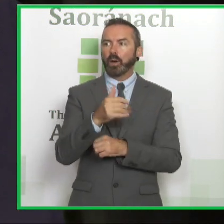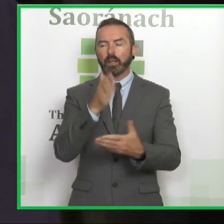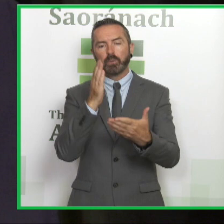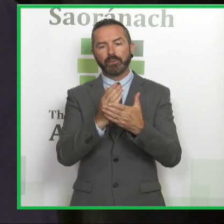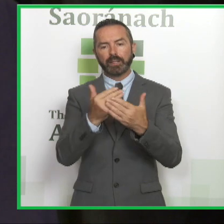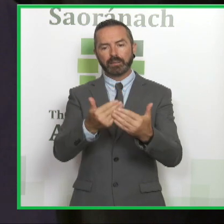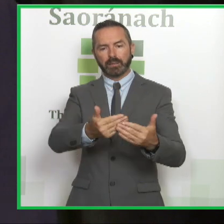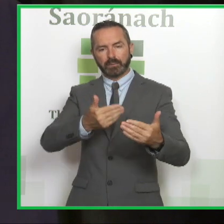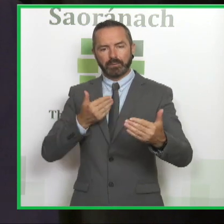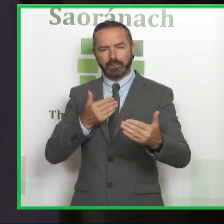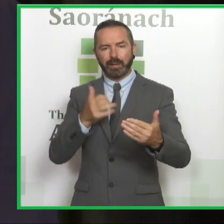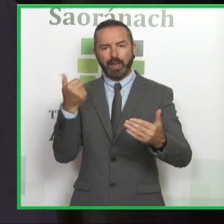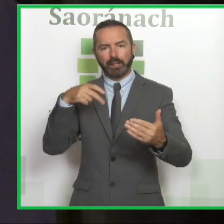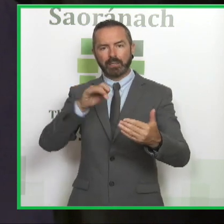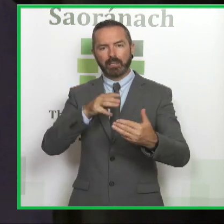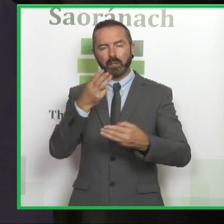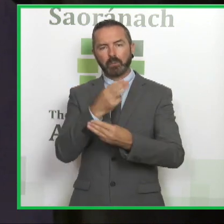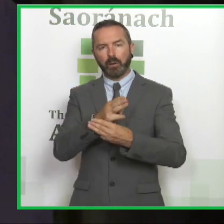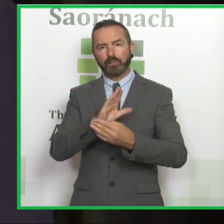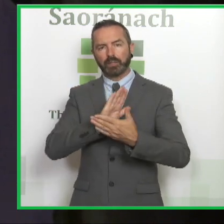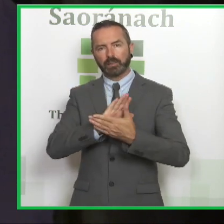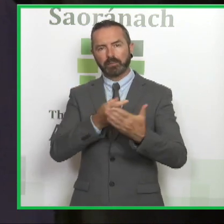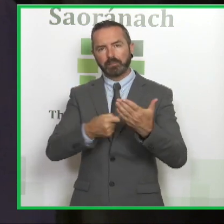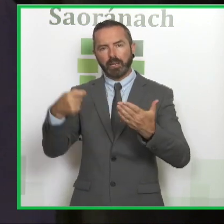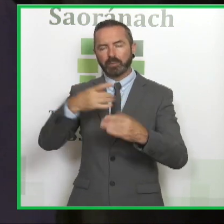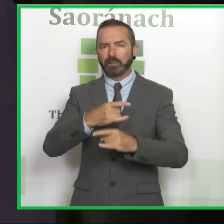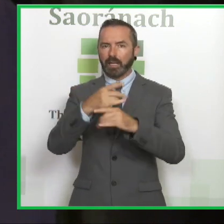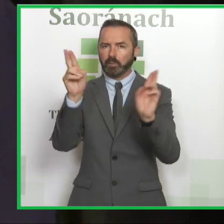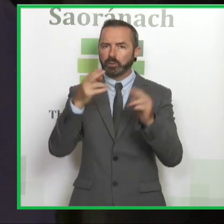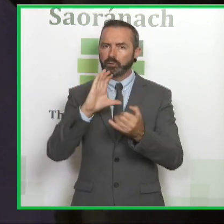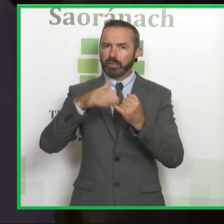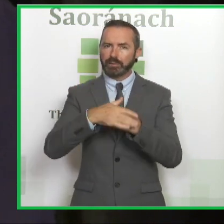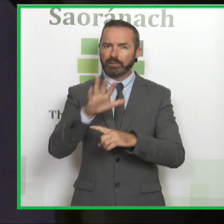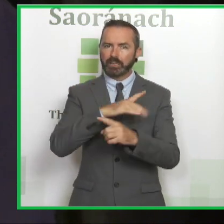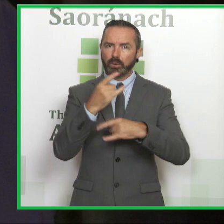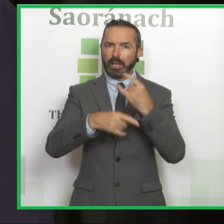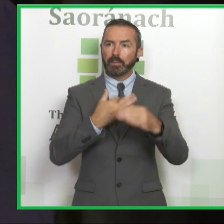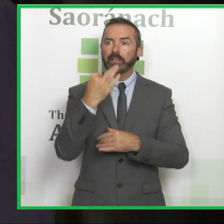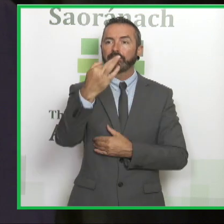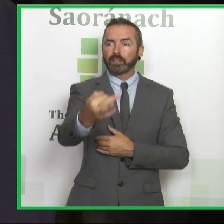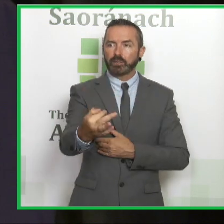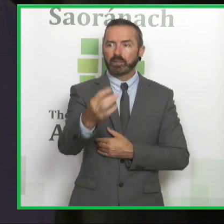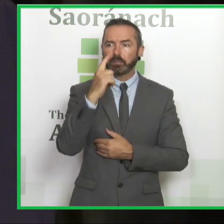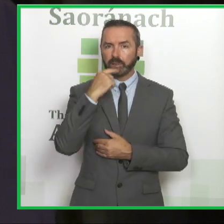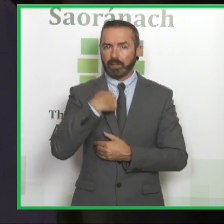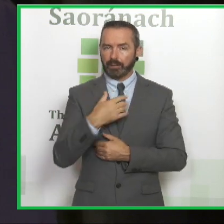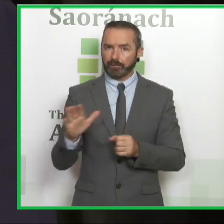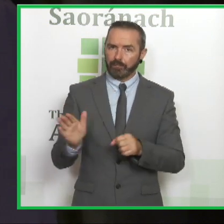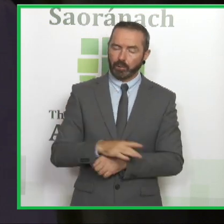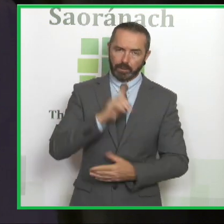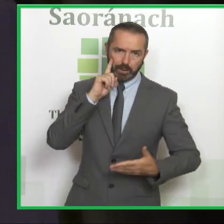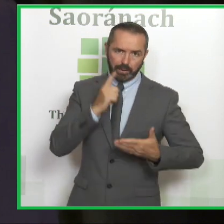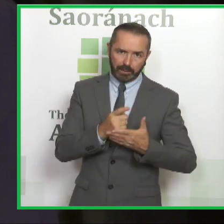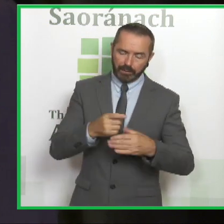early years and anti-poverty measures can help to reduce the chances of these situations happening in the future, and I wholeheartedly agree with